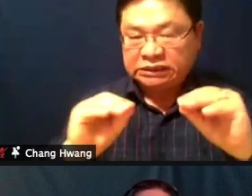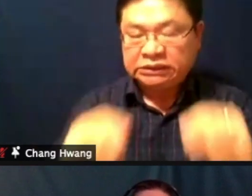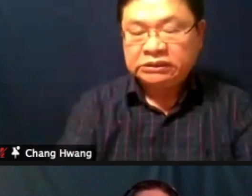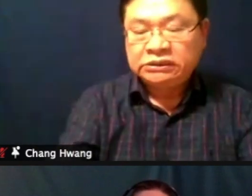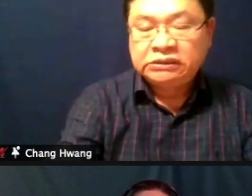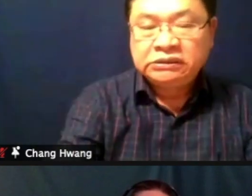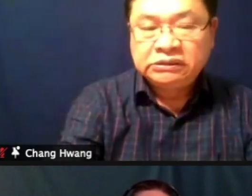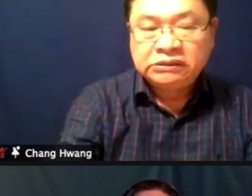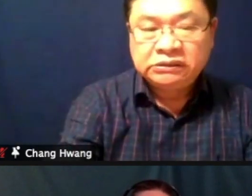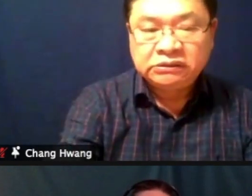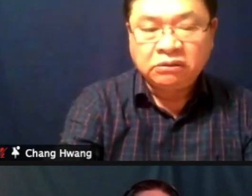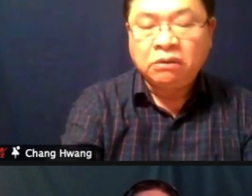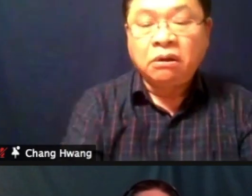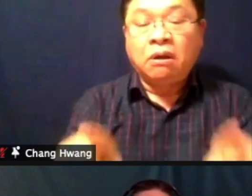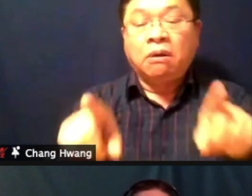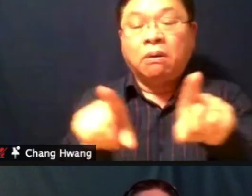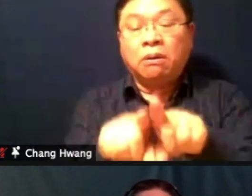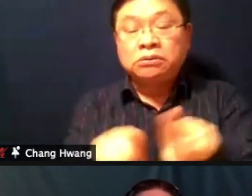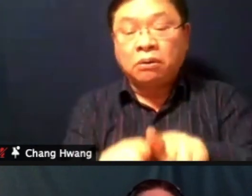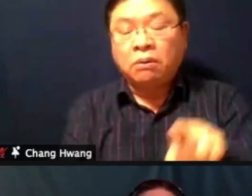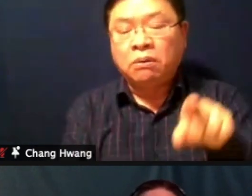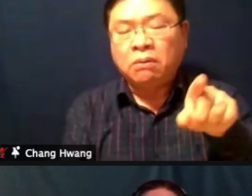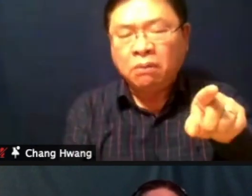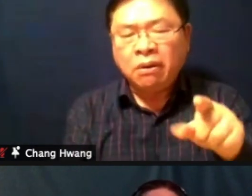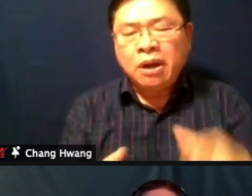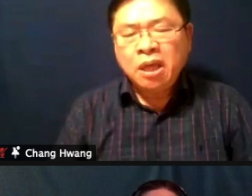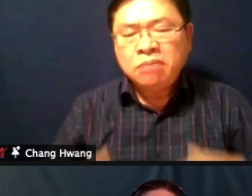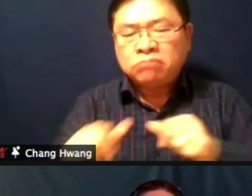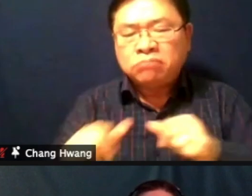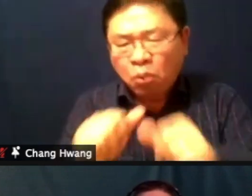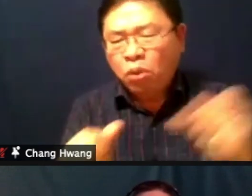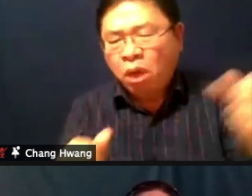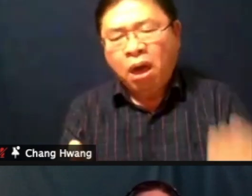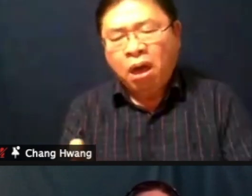she created the Korean Braille system to teach.